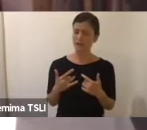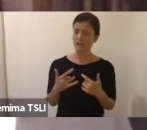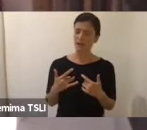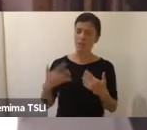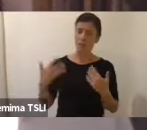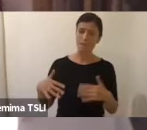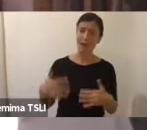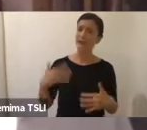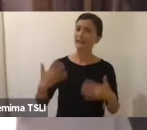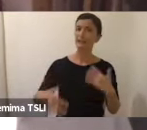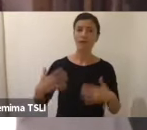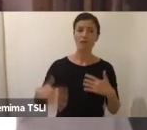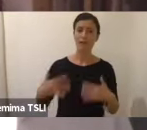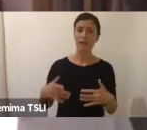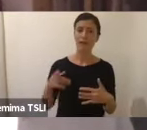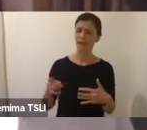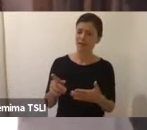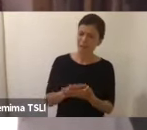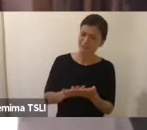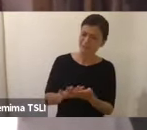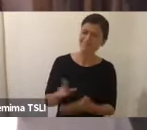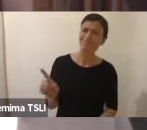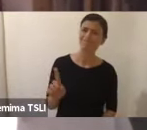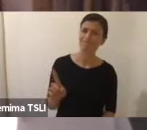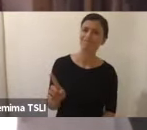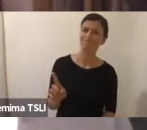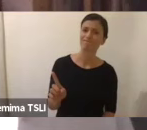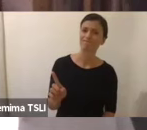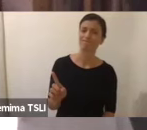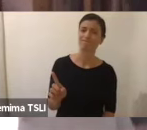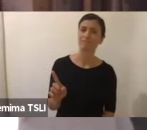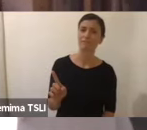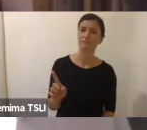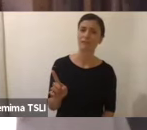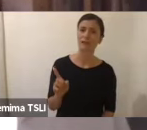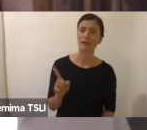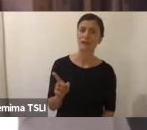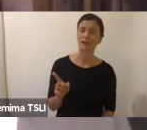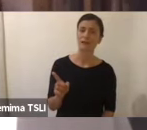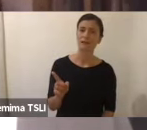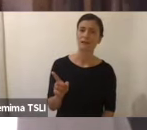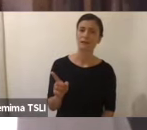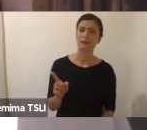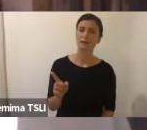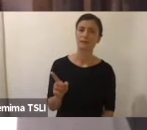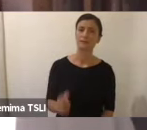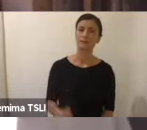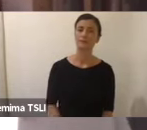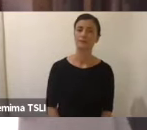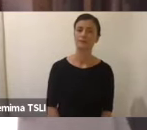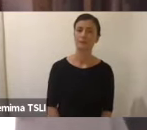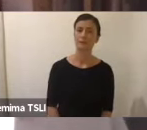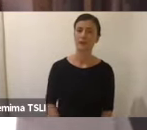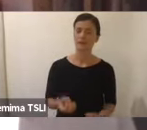incidents and what they're emblematic of and of the the tremendous release of uh of pain